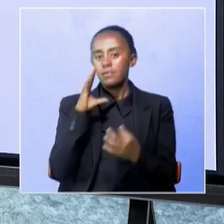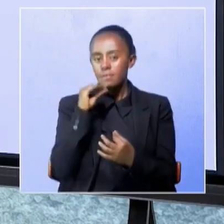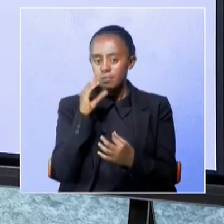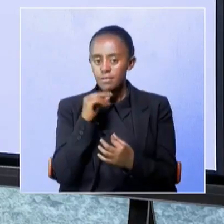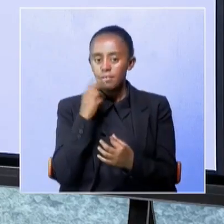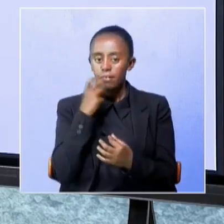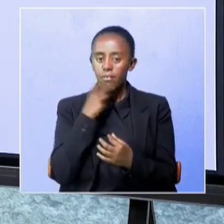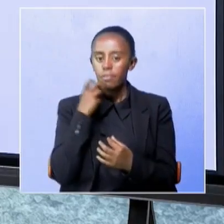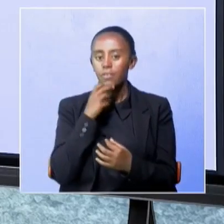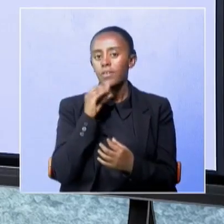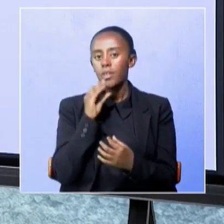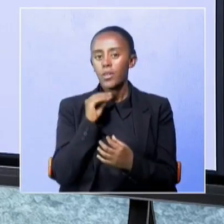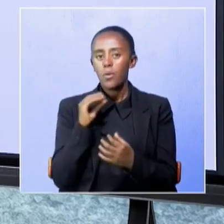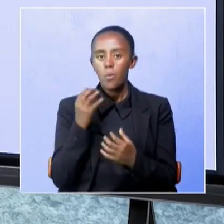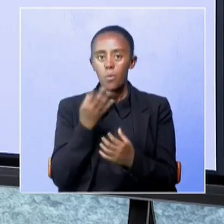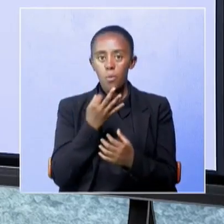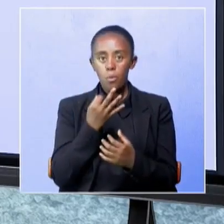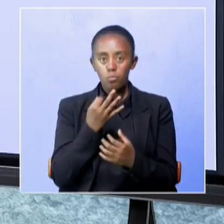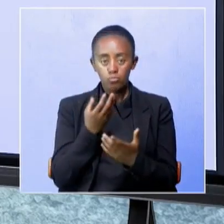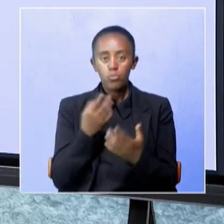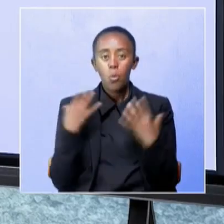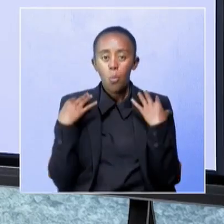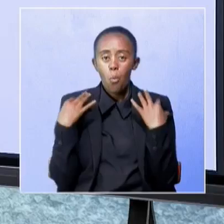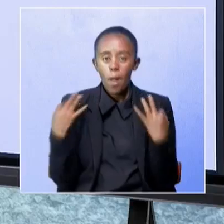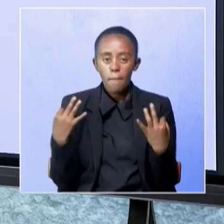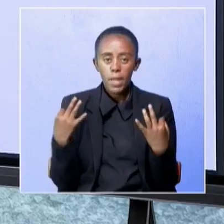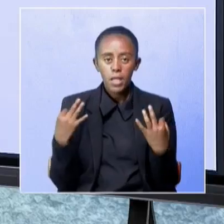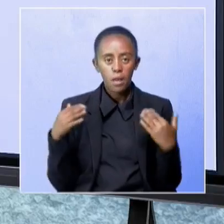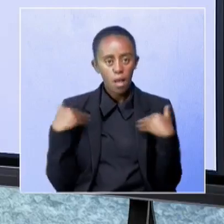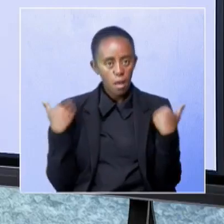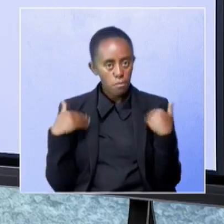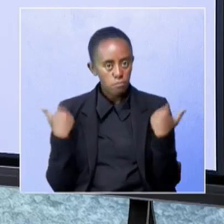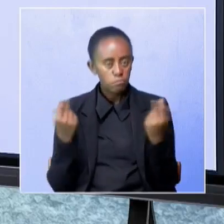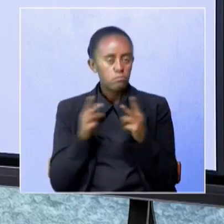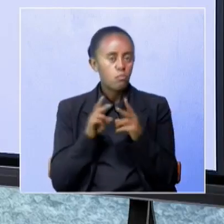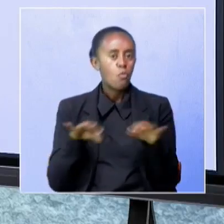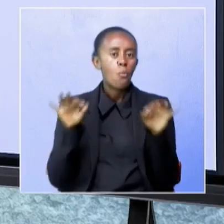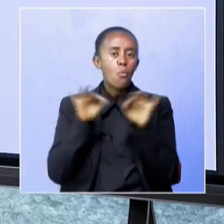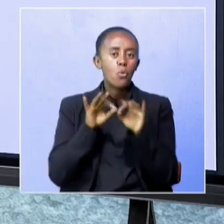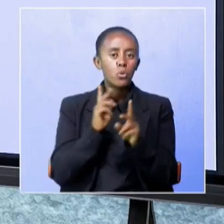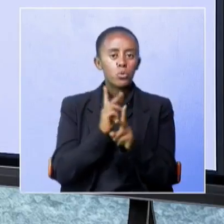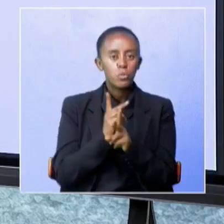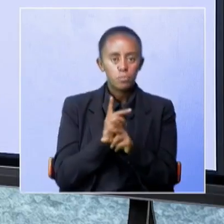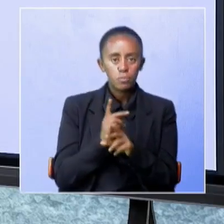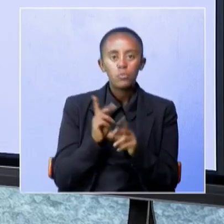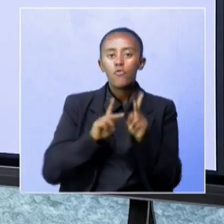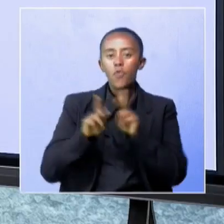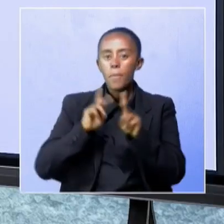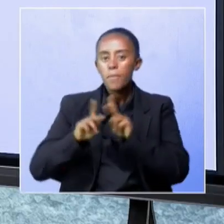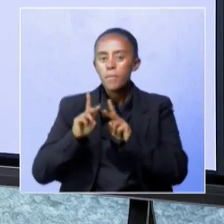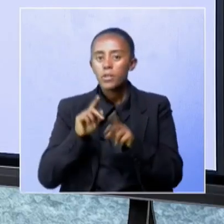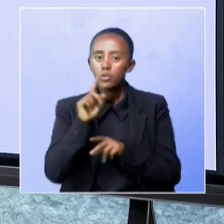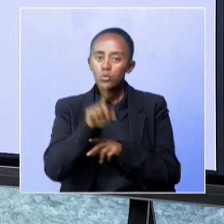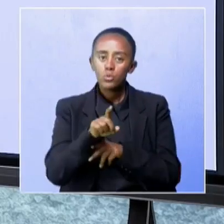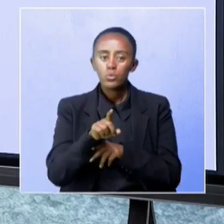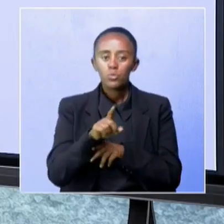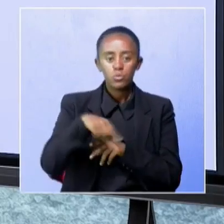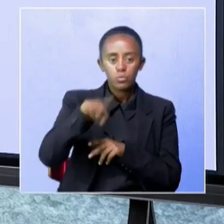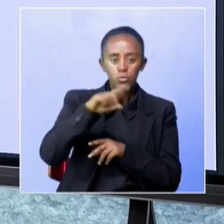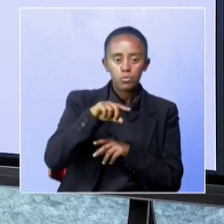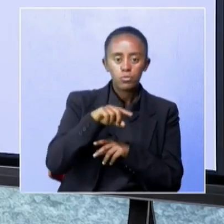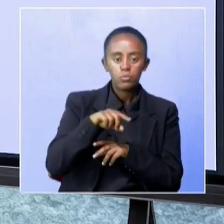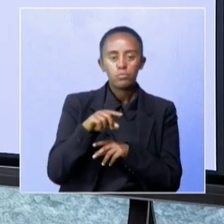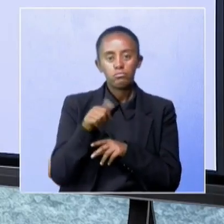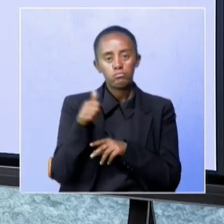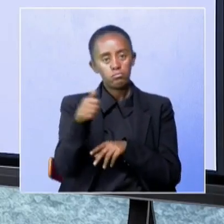So well-being is also a very important aspect to people. Everyone should have